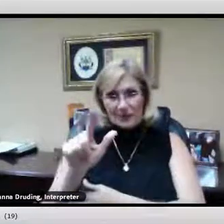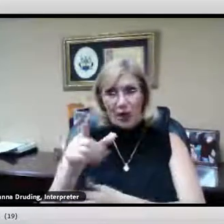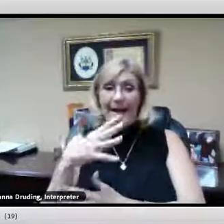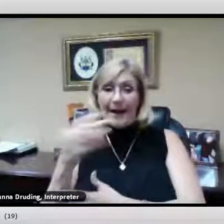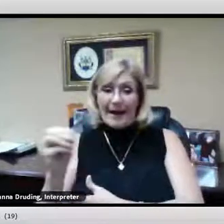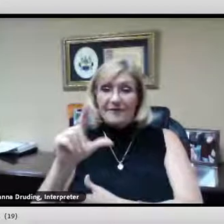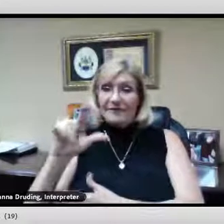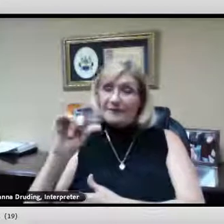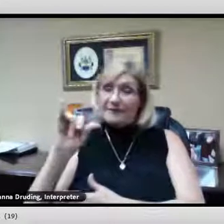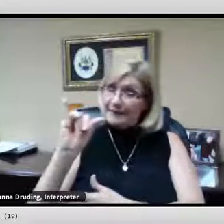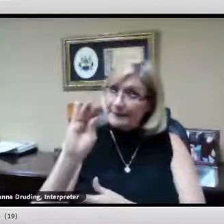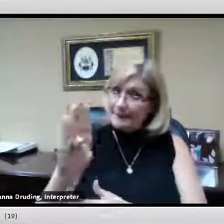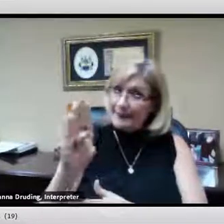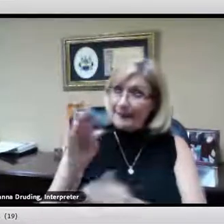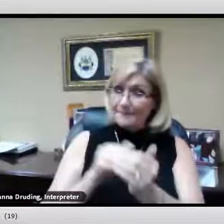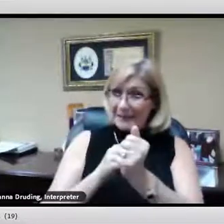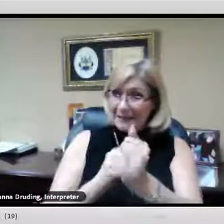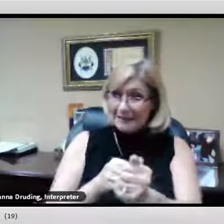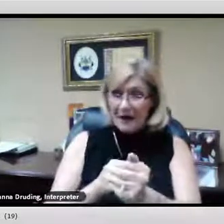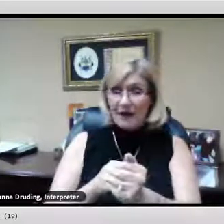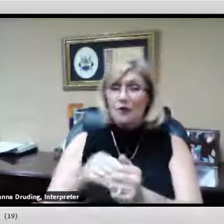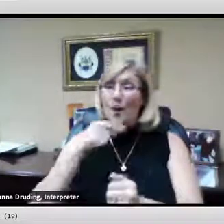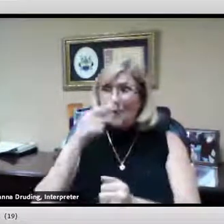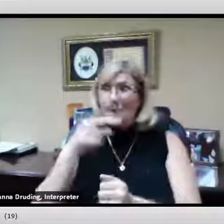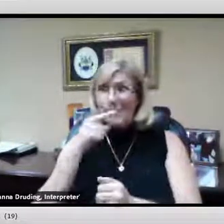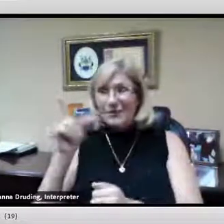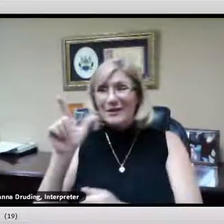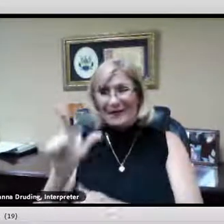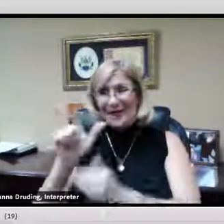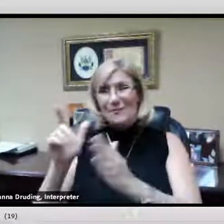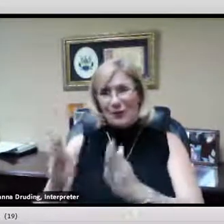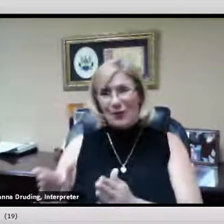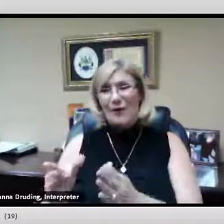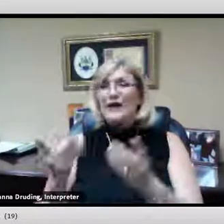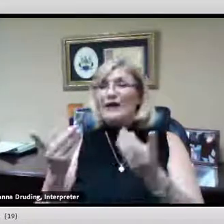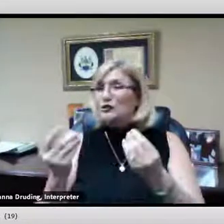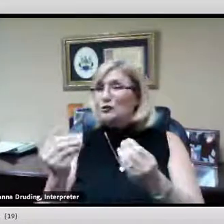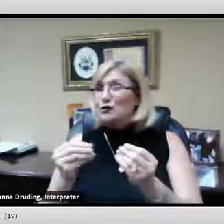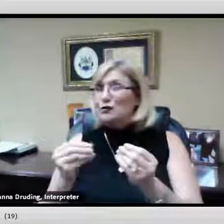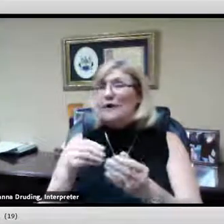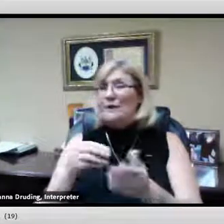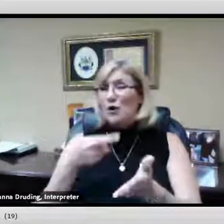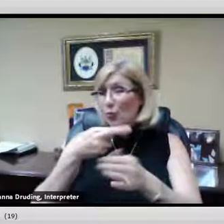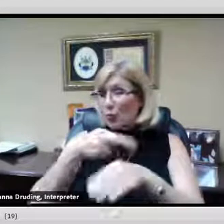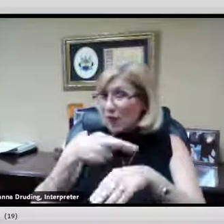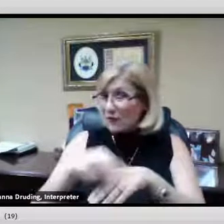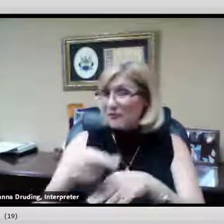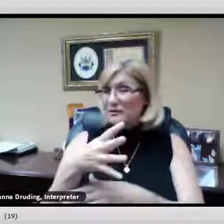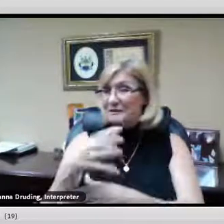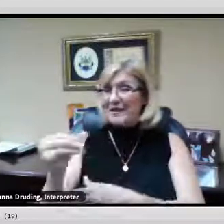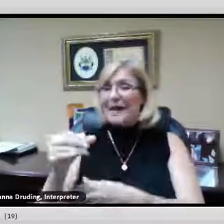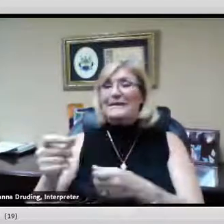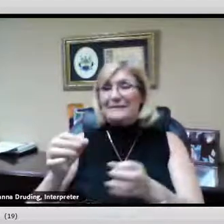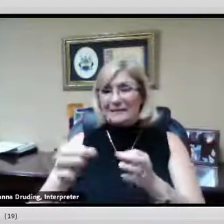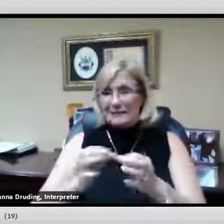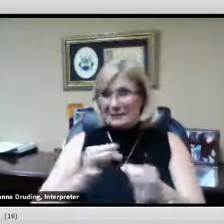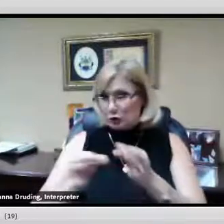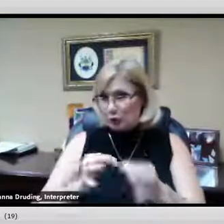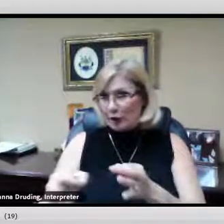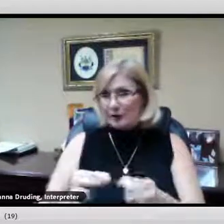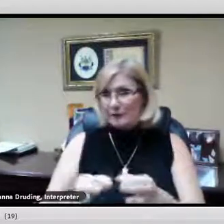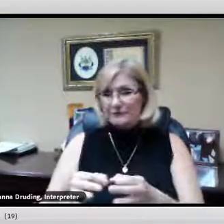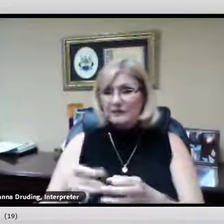LibGuides are done by a public services librarian who is doing reference and instruction, and so she has the a better